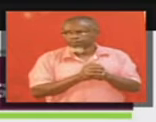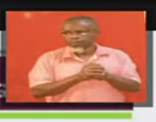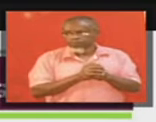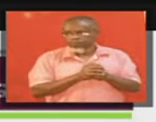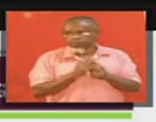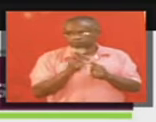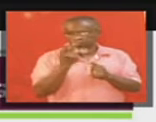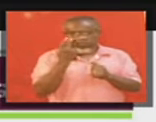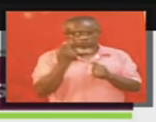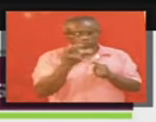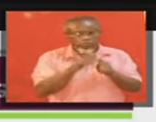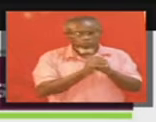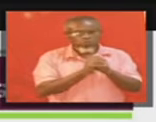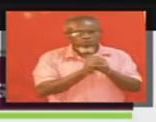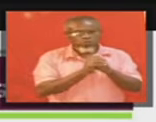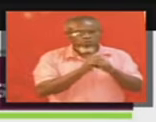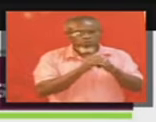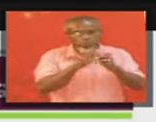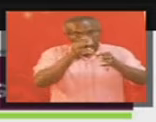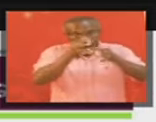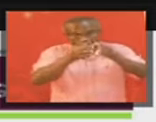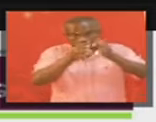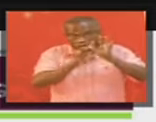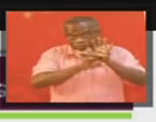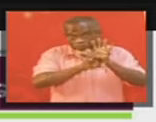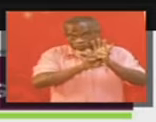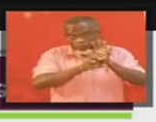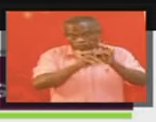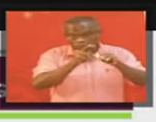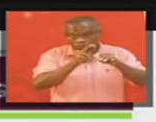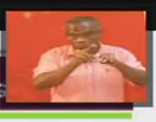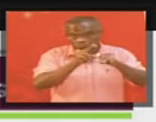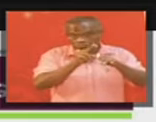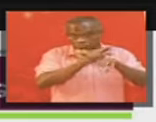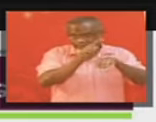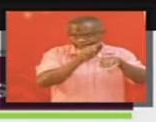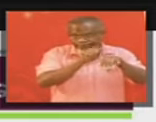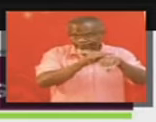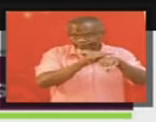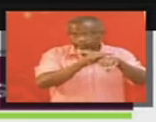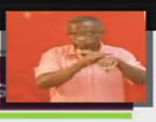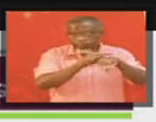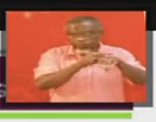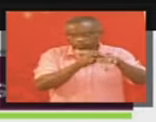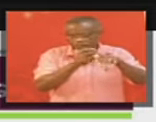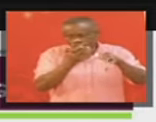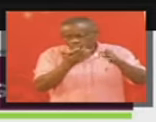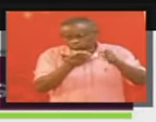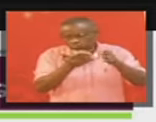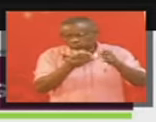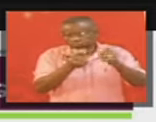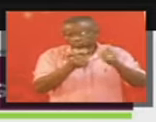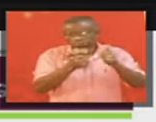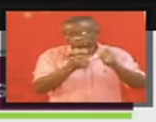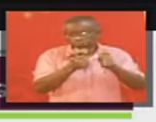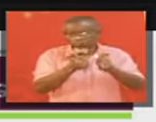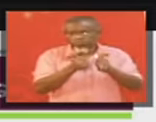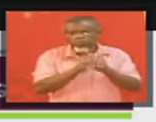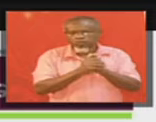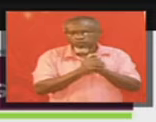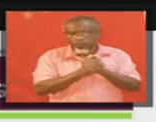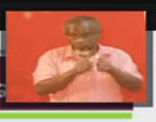Yes, there we go. So if normal reading one would expect to get if you're using the pulse